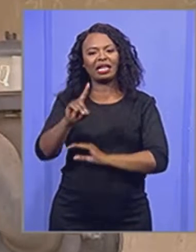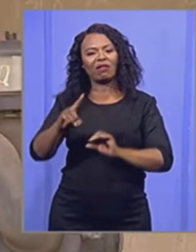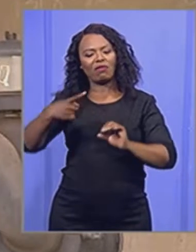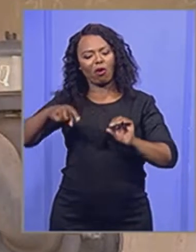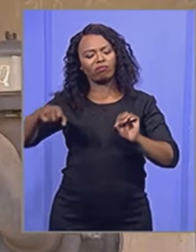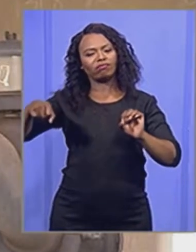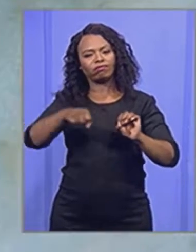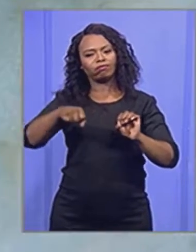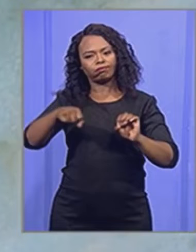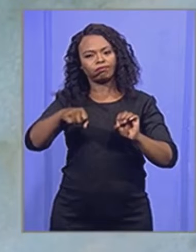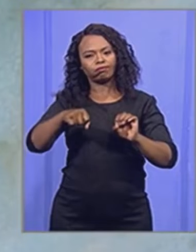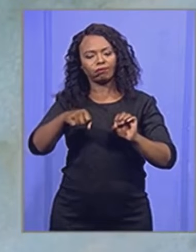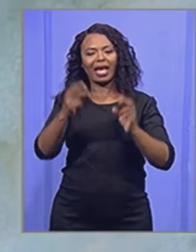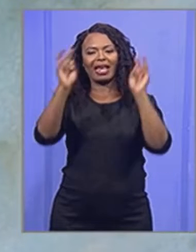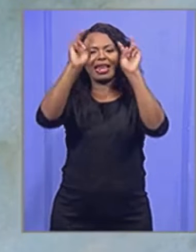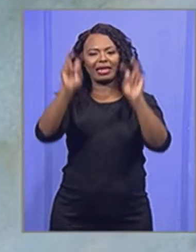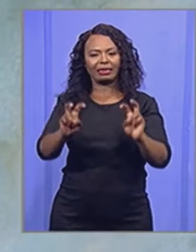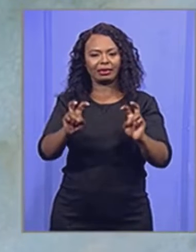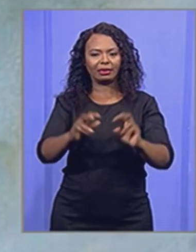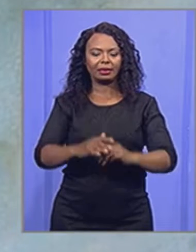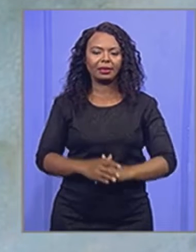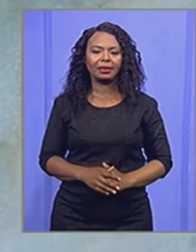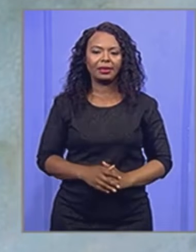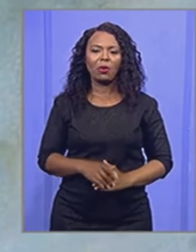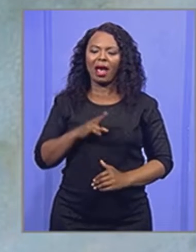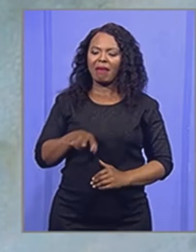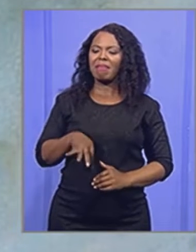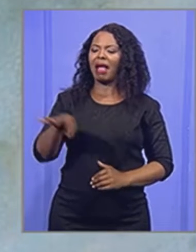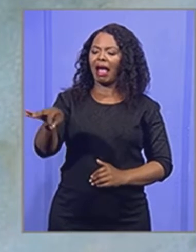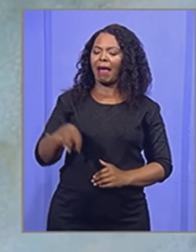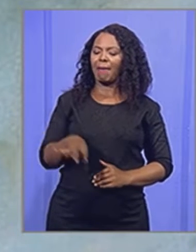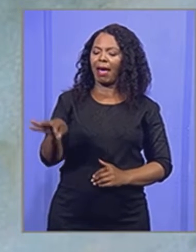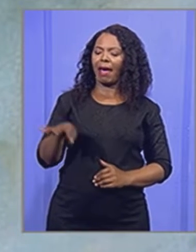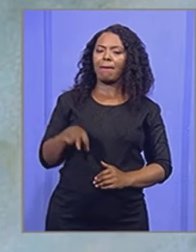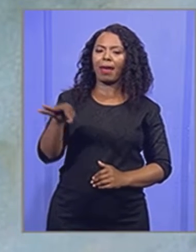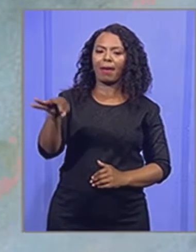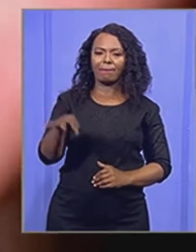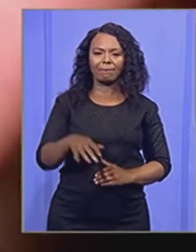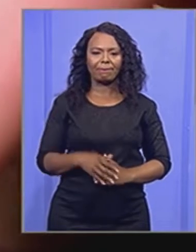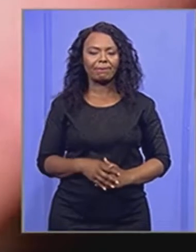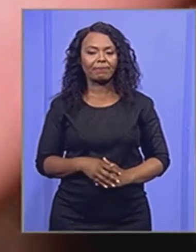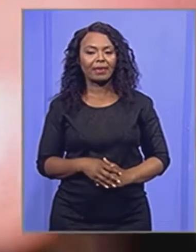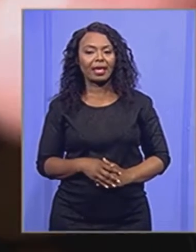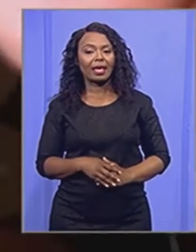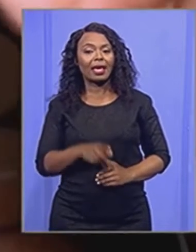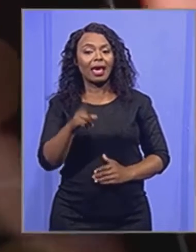go tsamaisa kgwebo ya gagwe. Price of the diesel will be at the average of